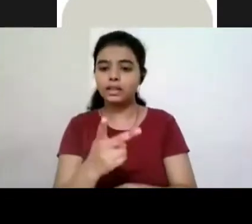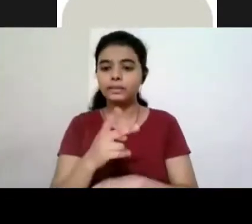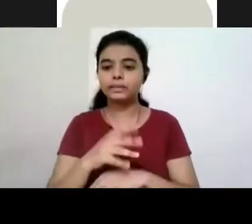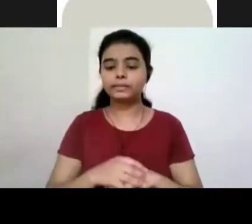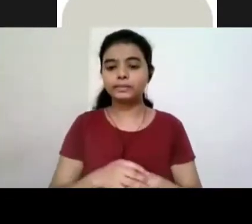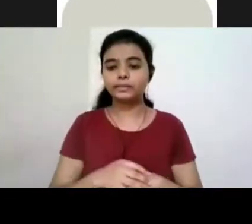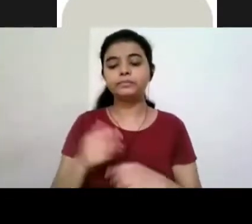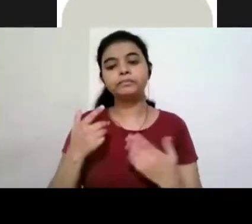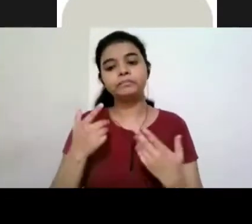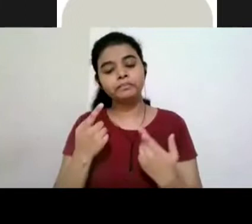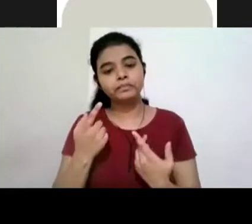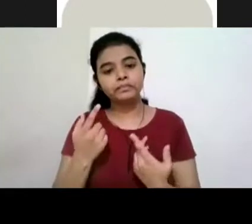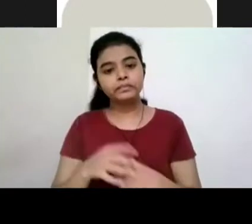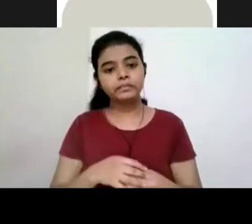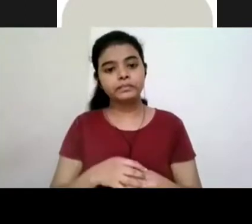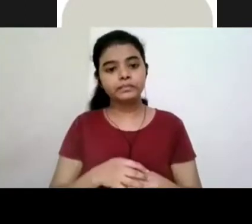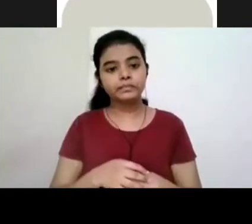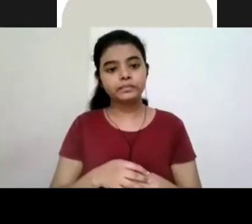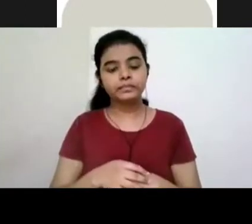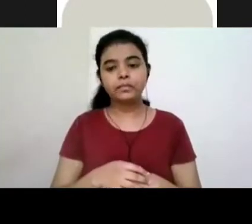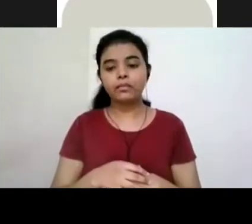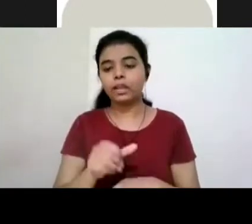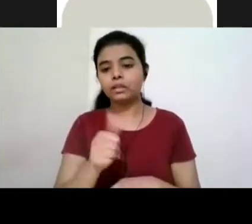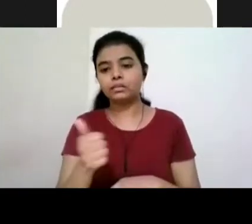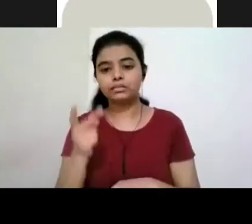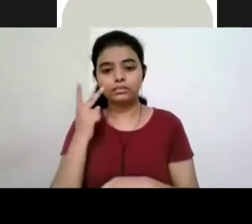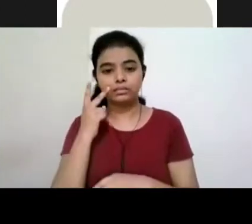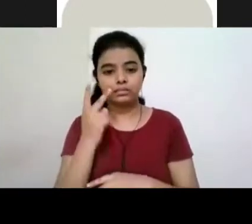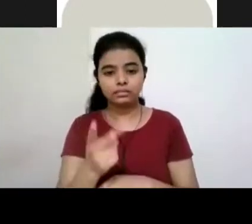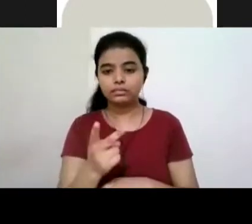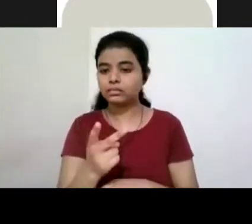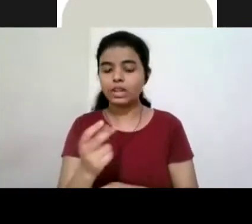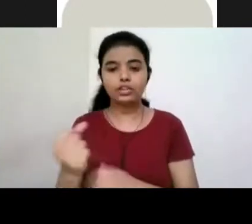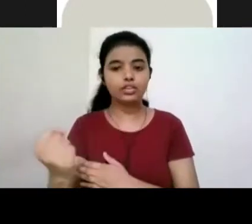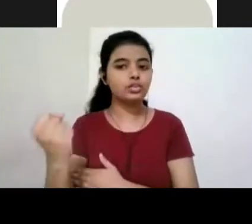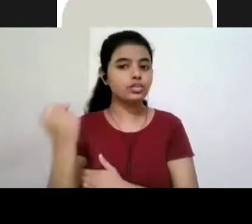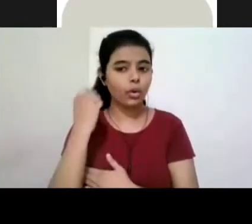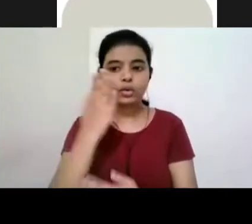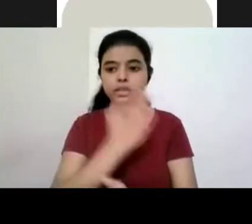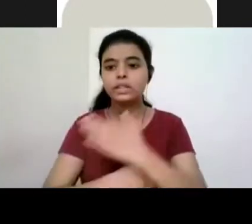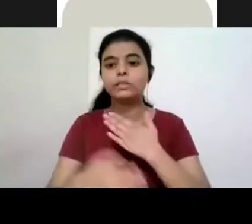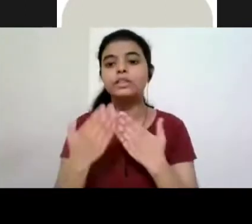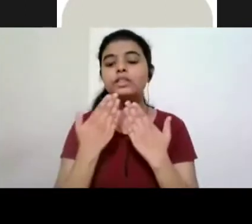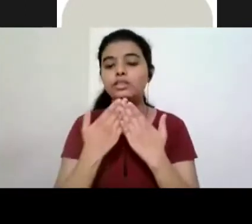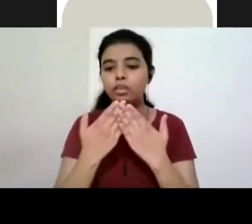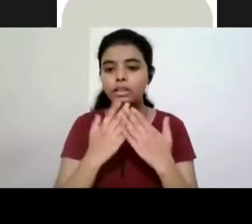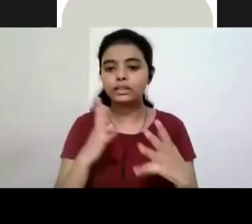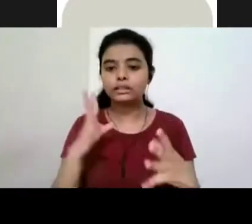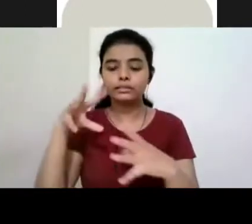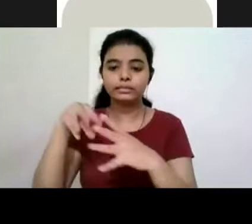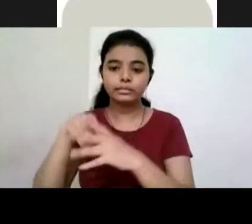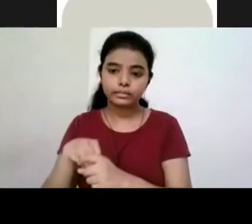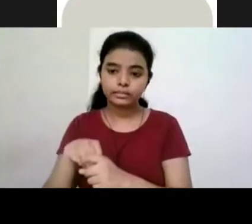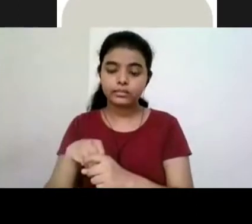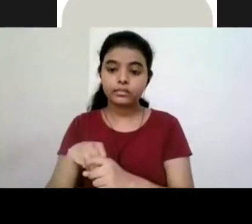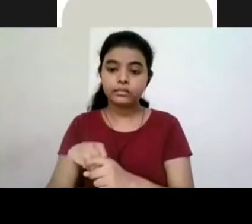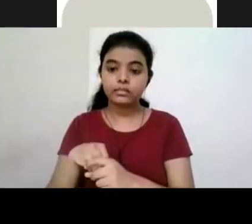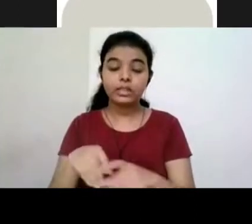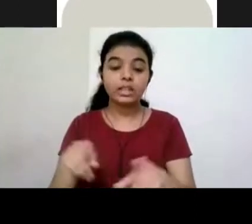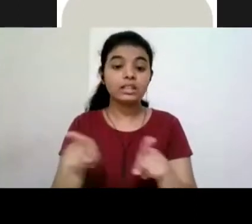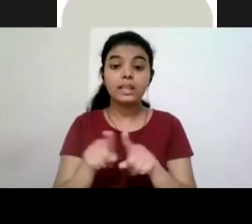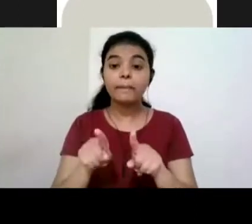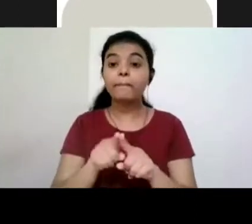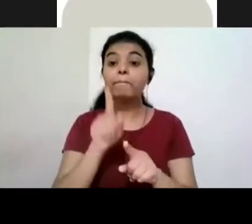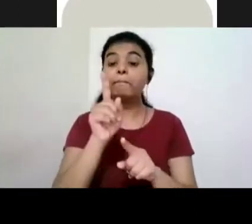So the other thing which comes in very strongly with disability studies is that you do not speak of a monolithic